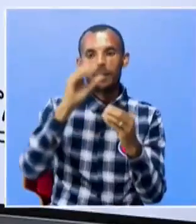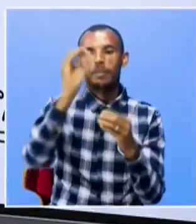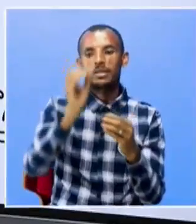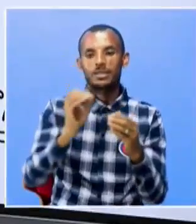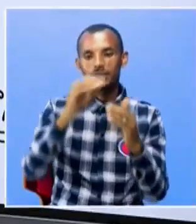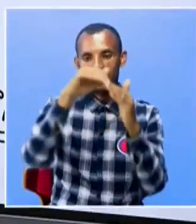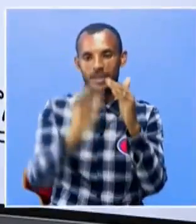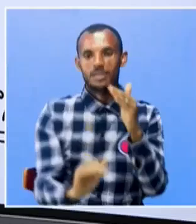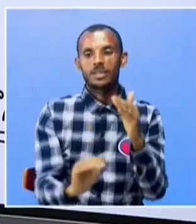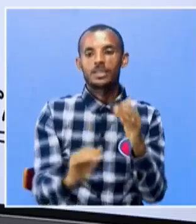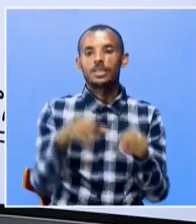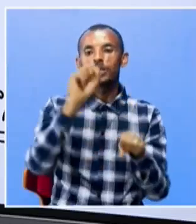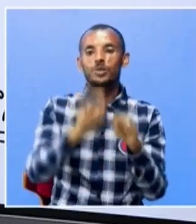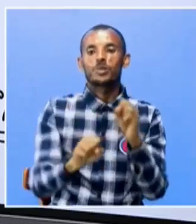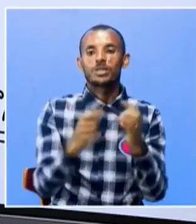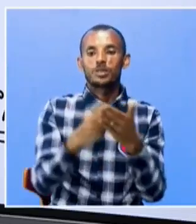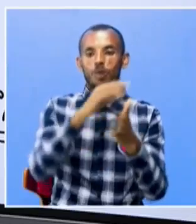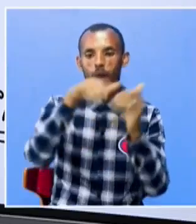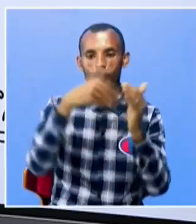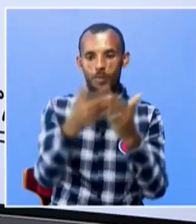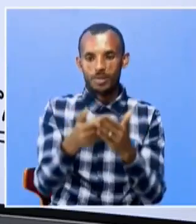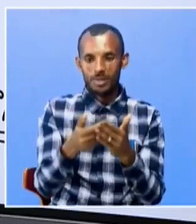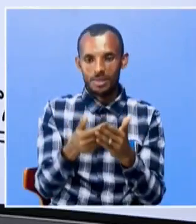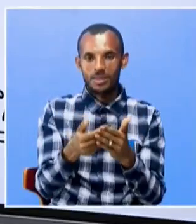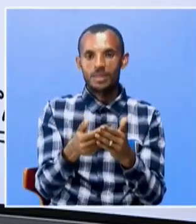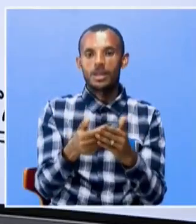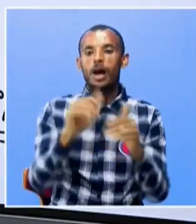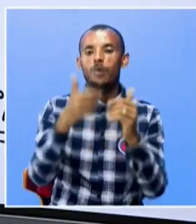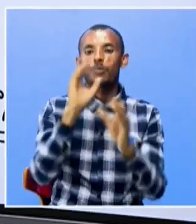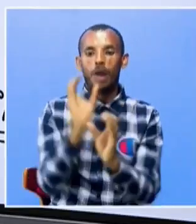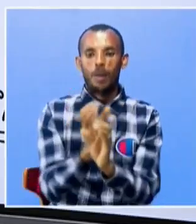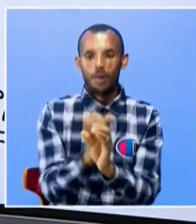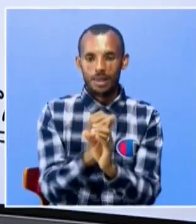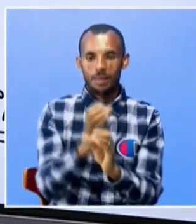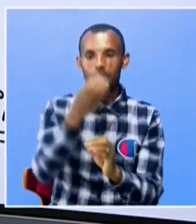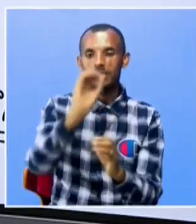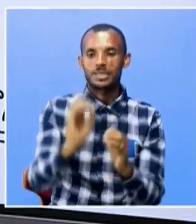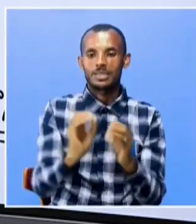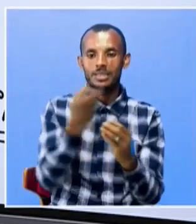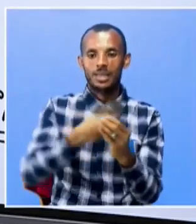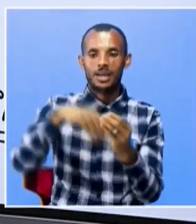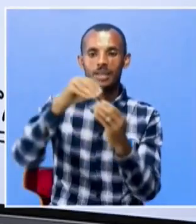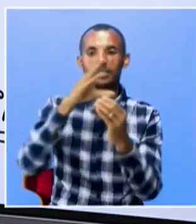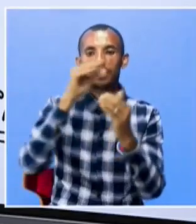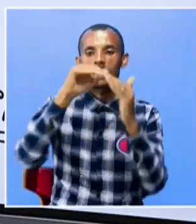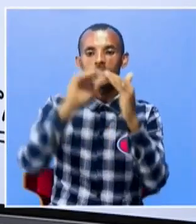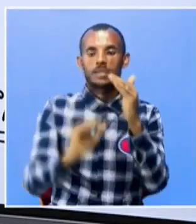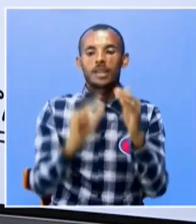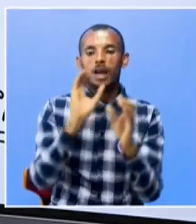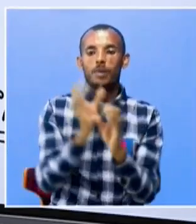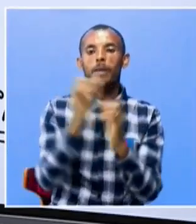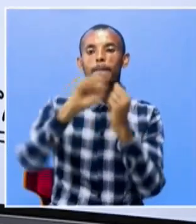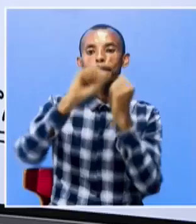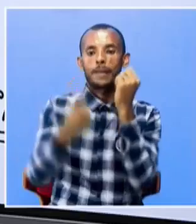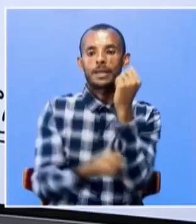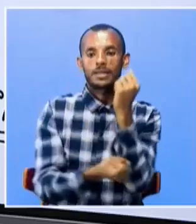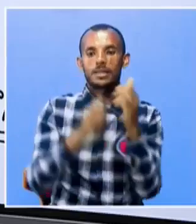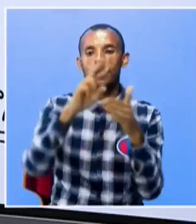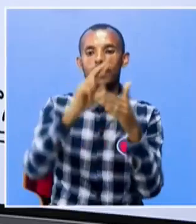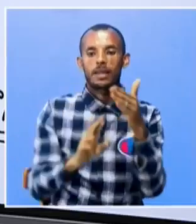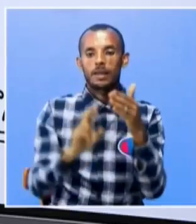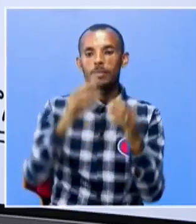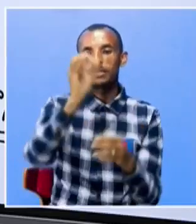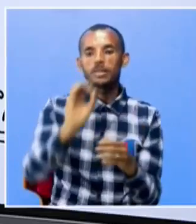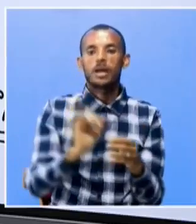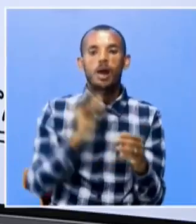decrease. So this is all about how to calculate percent increase, decrease, and calculating base rate and percentage. So